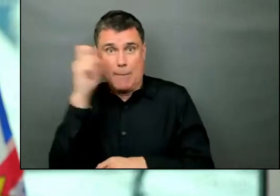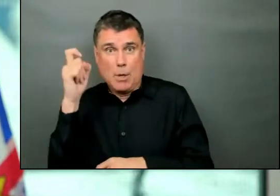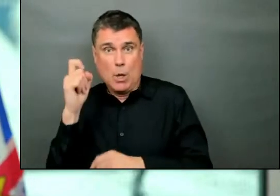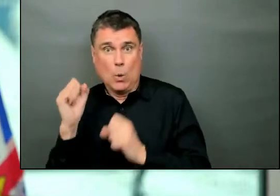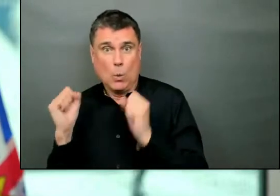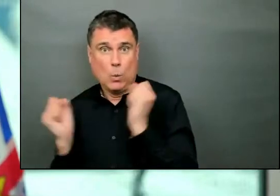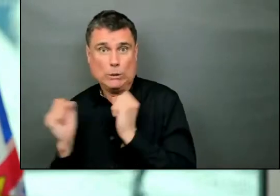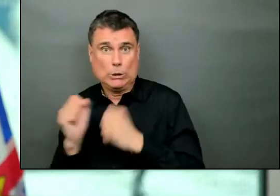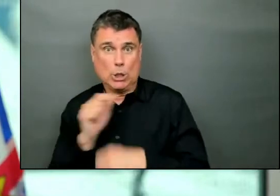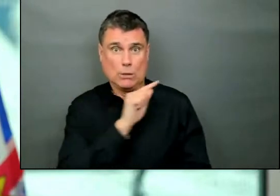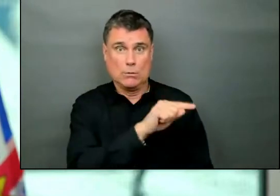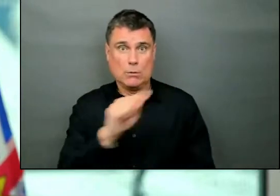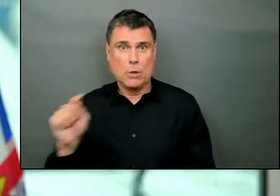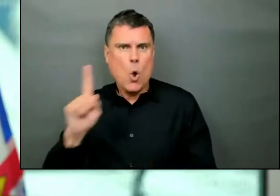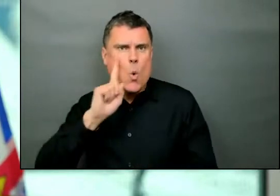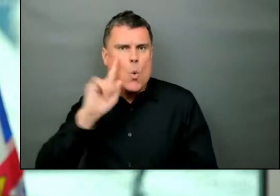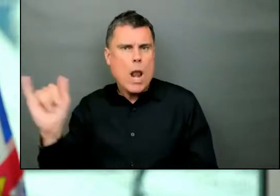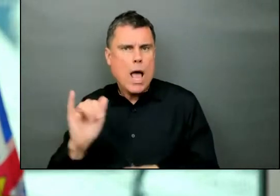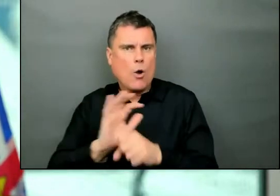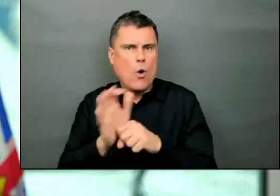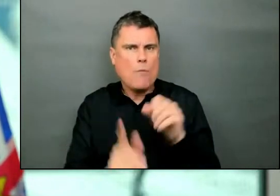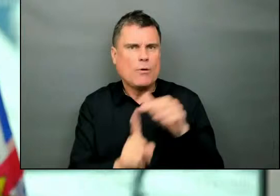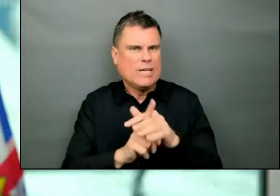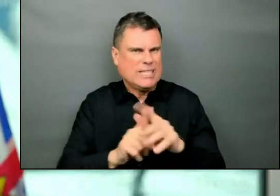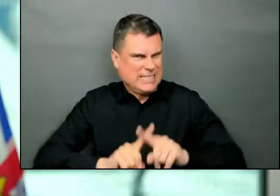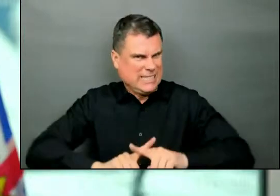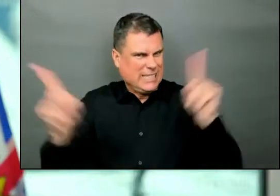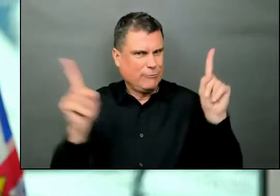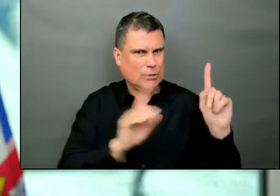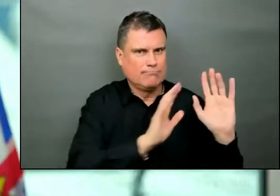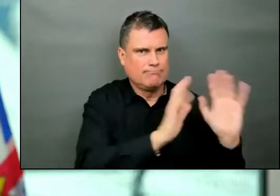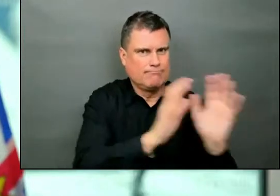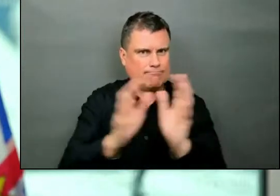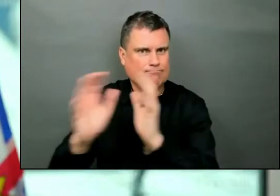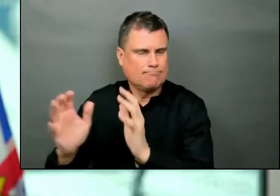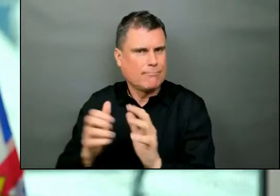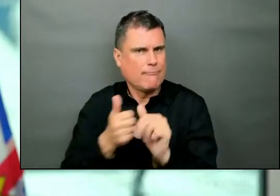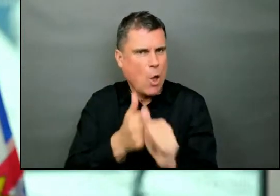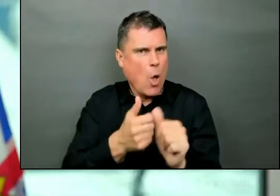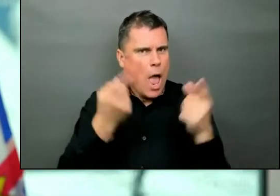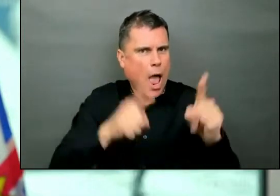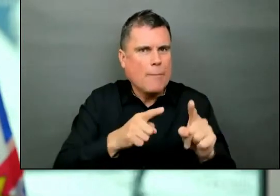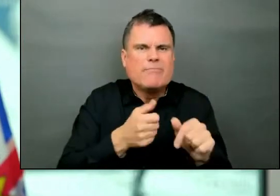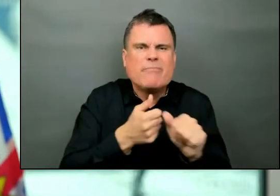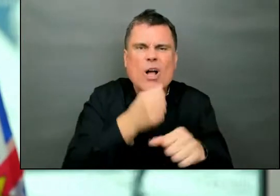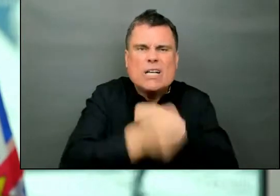least in BC, and that we'll be able to experience our province in that great way.